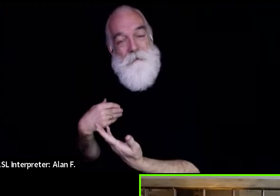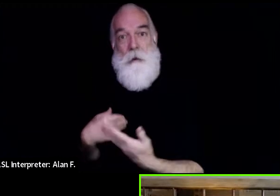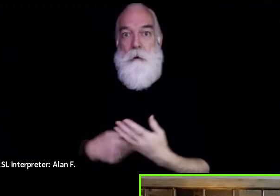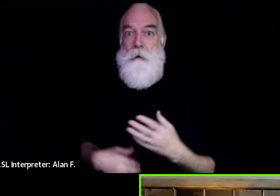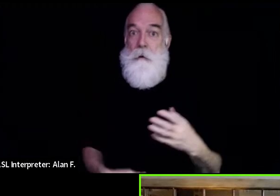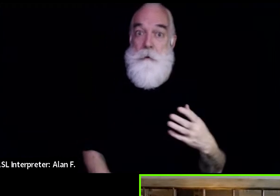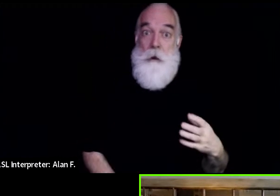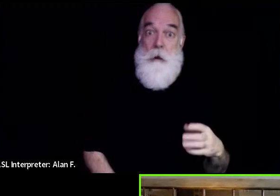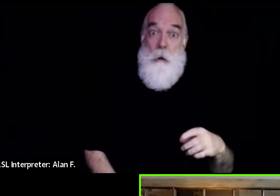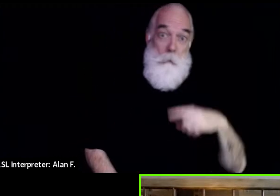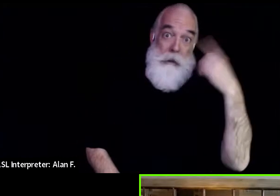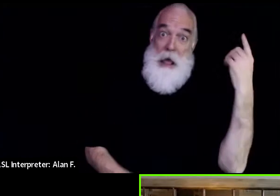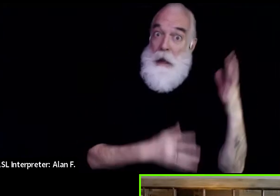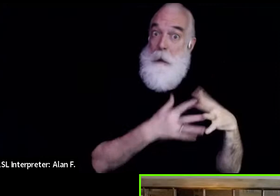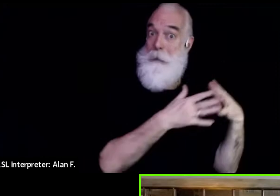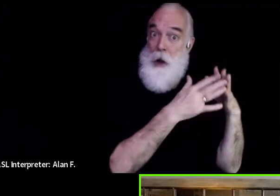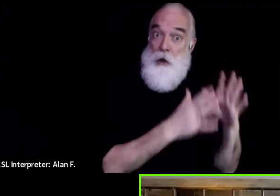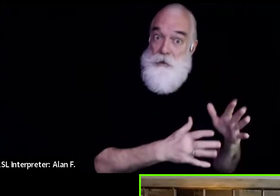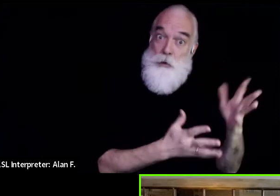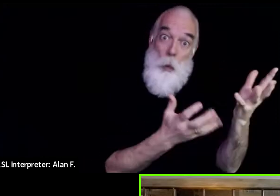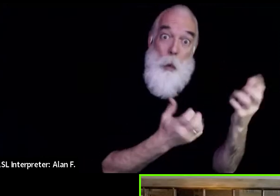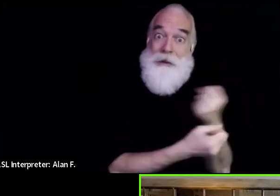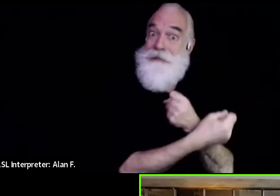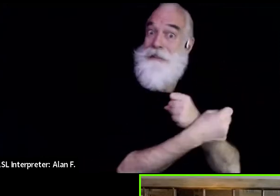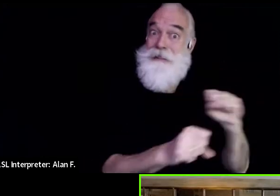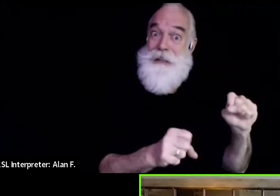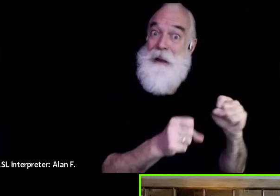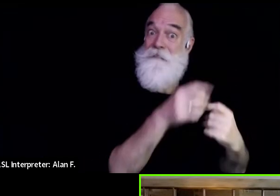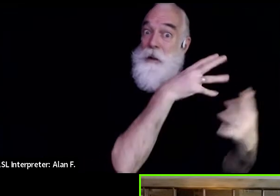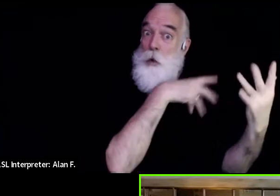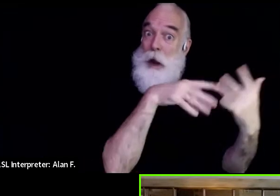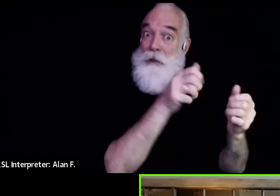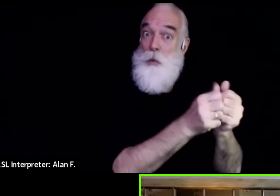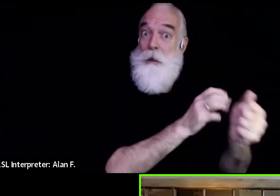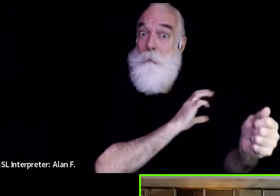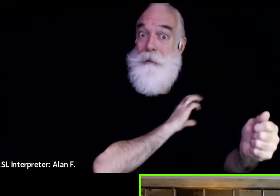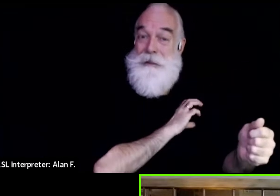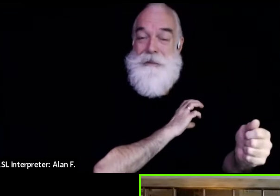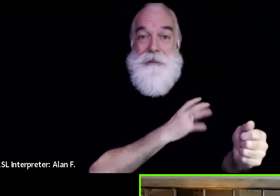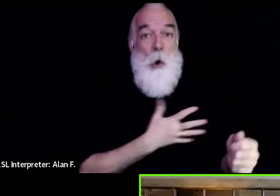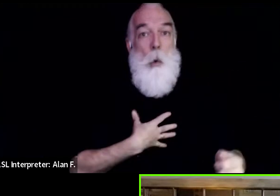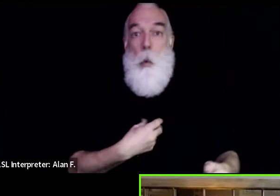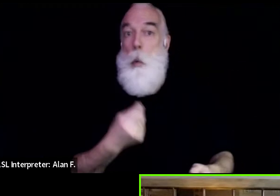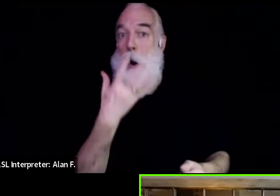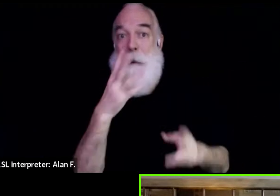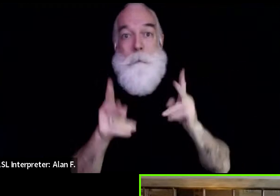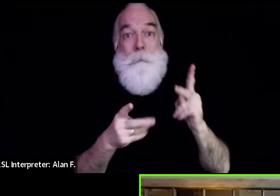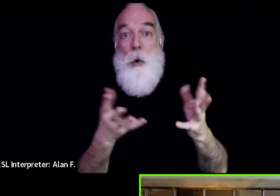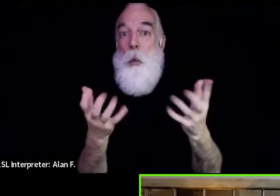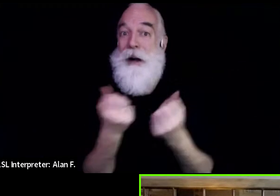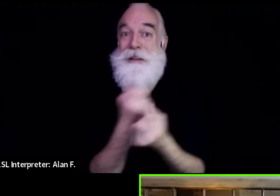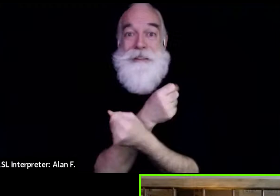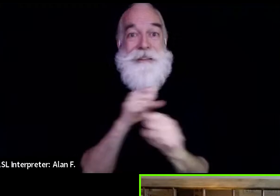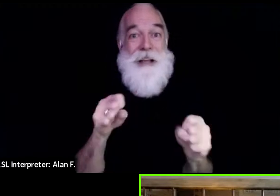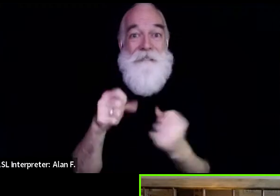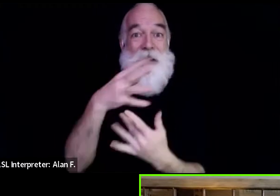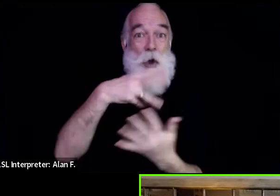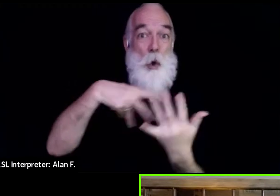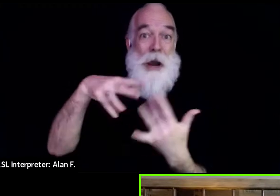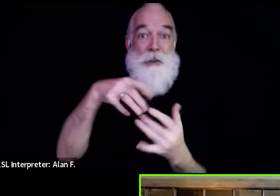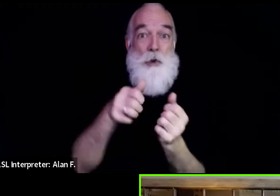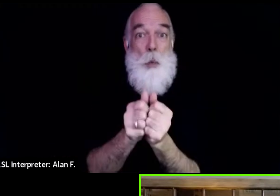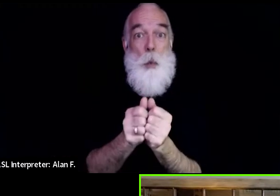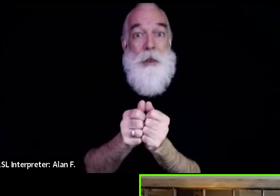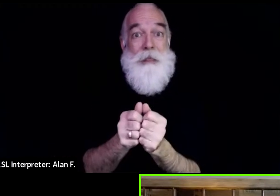safe encounters. White kids, Latina kids, everybody wants a safe encounter with the police.